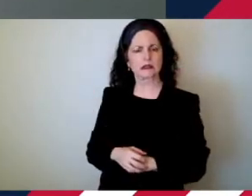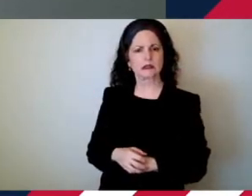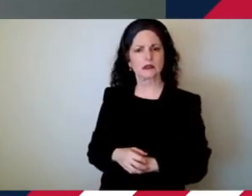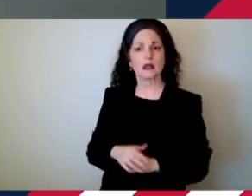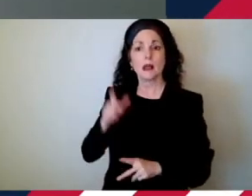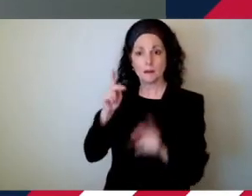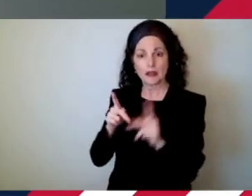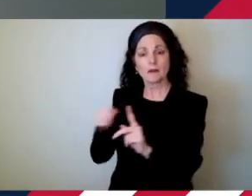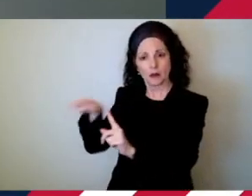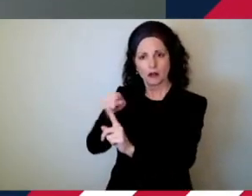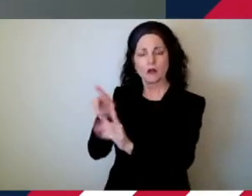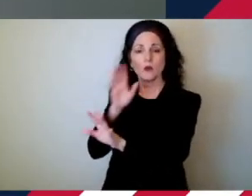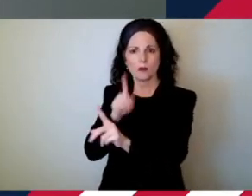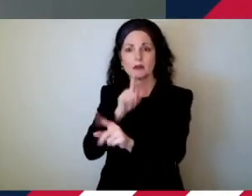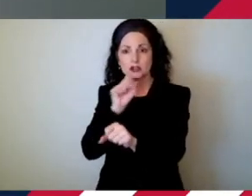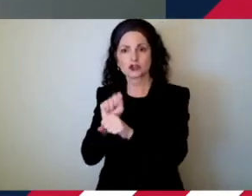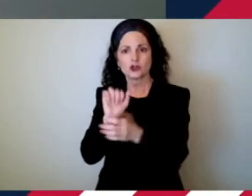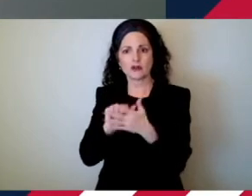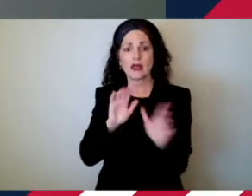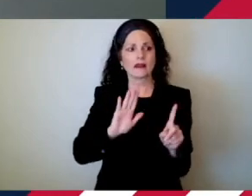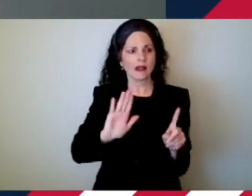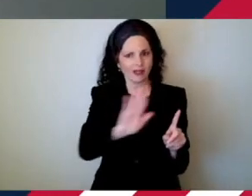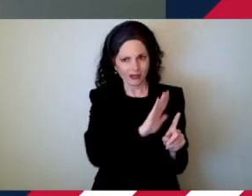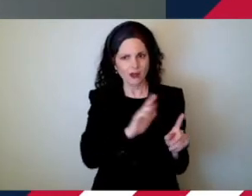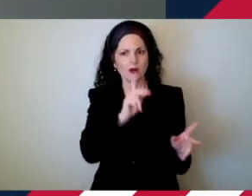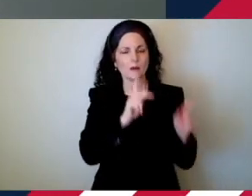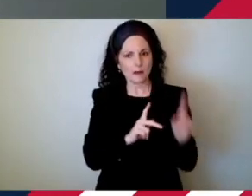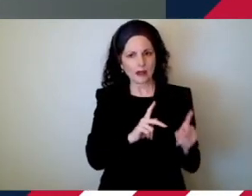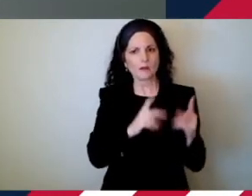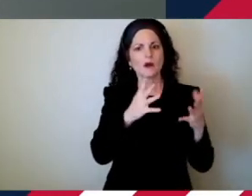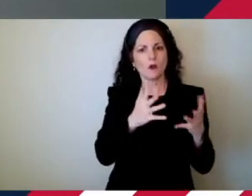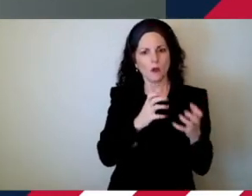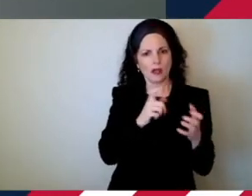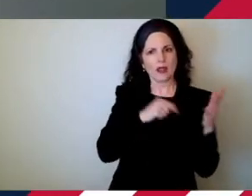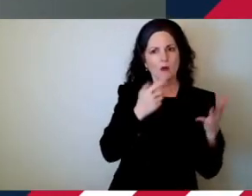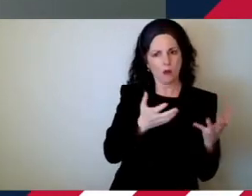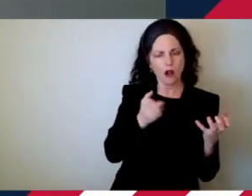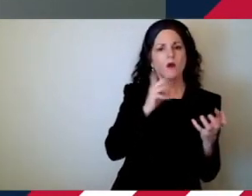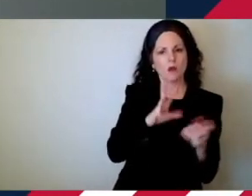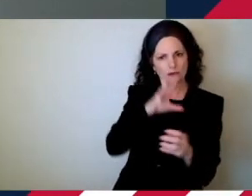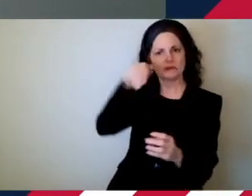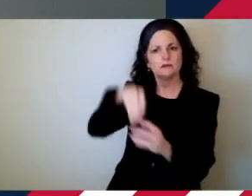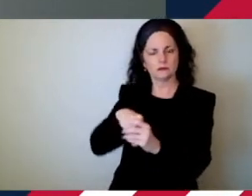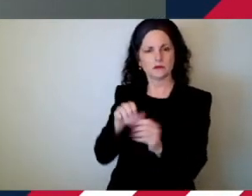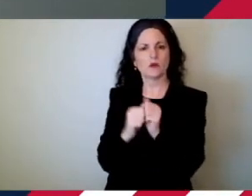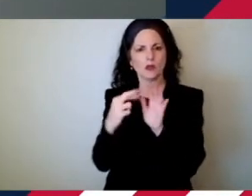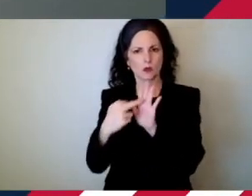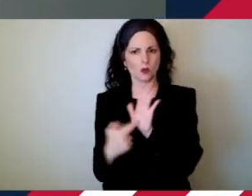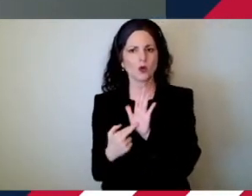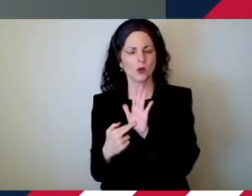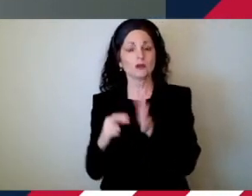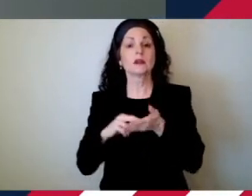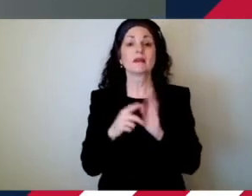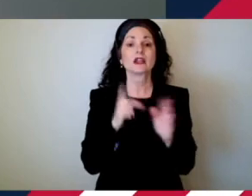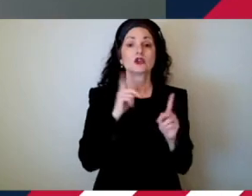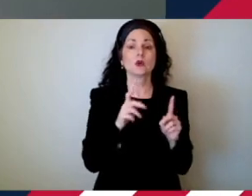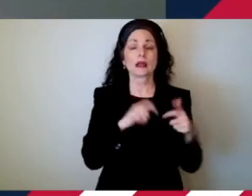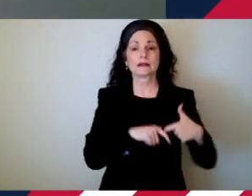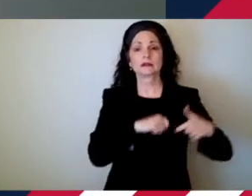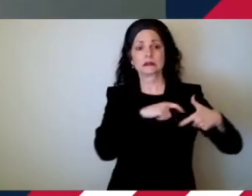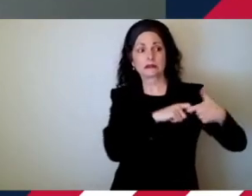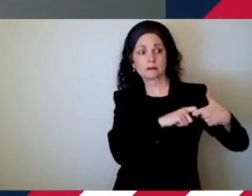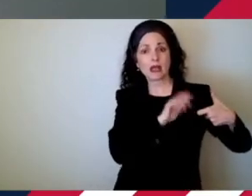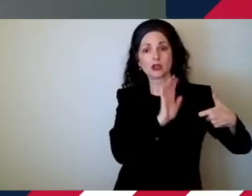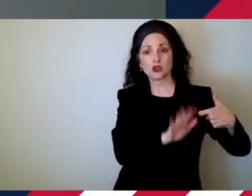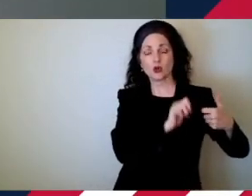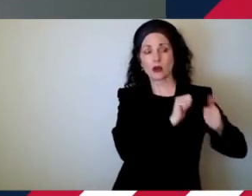have a voice in the party platform and rules will be more likely to suspend their campaign earlier to rally around the nominee if they do